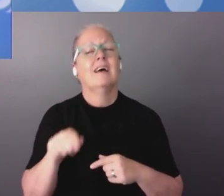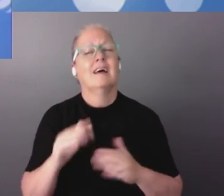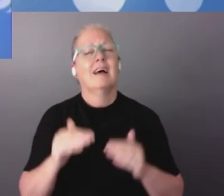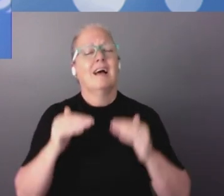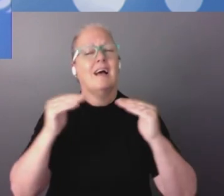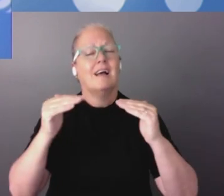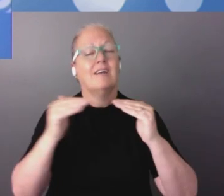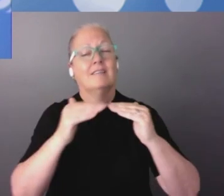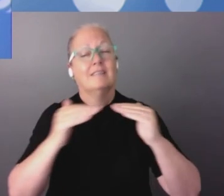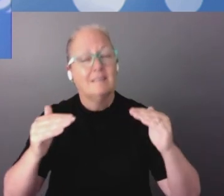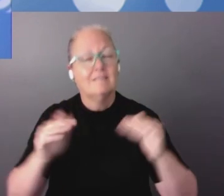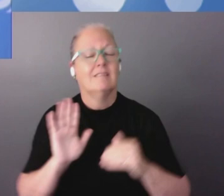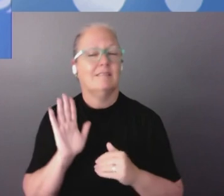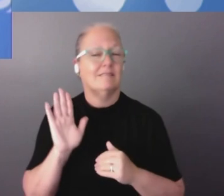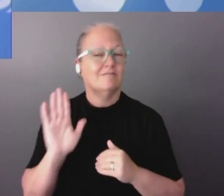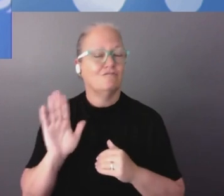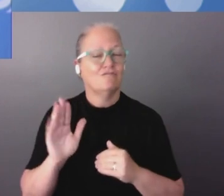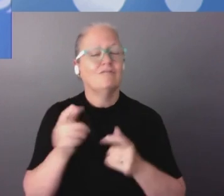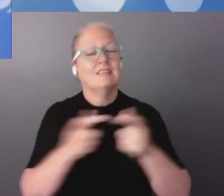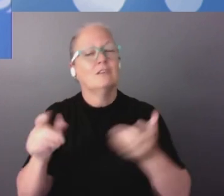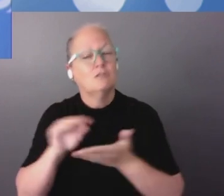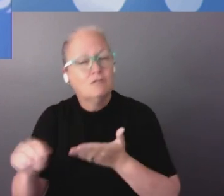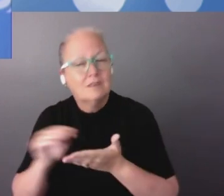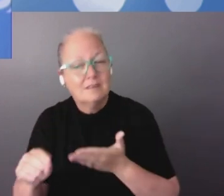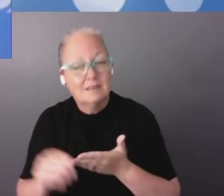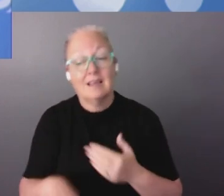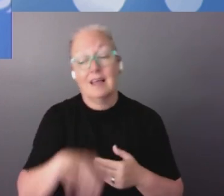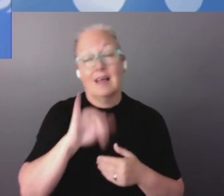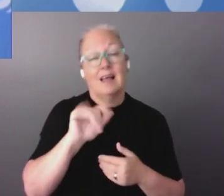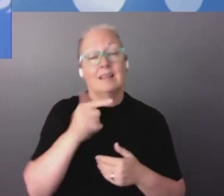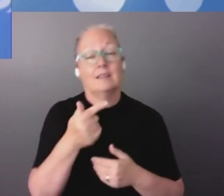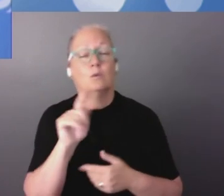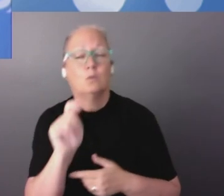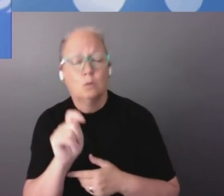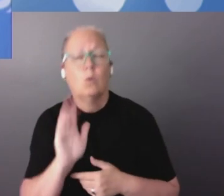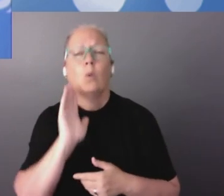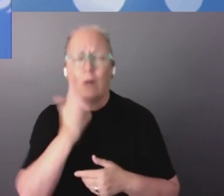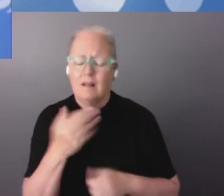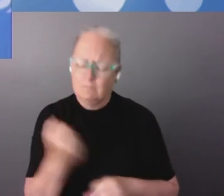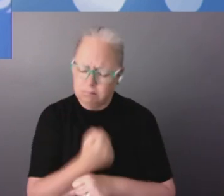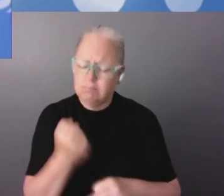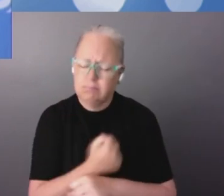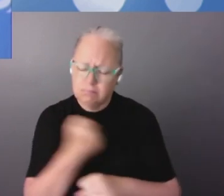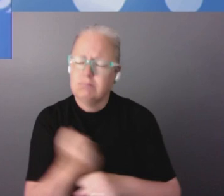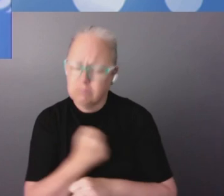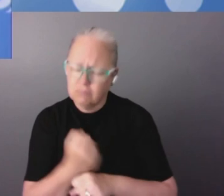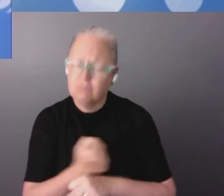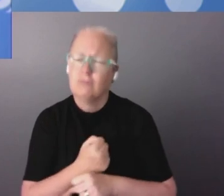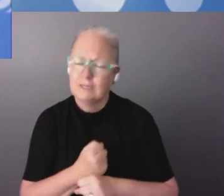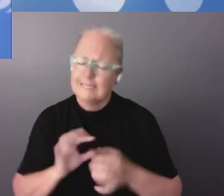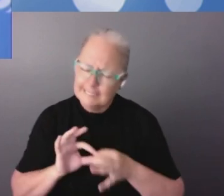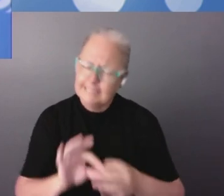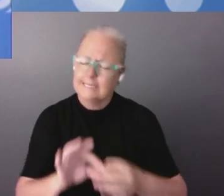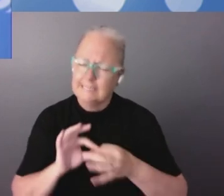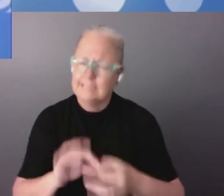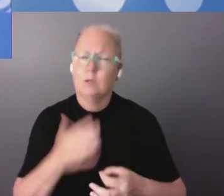cooperation, ITU will work hard to further strengthen this partnership to drive broader participation